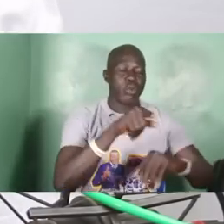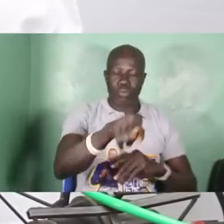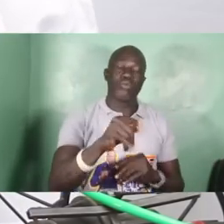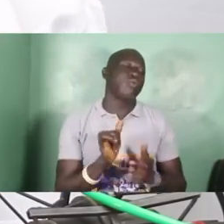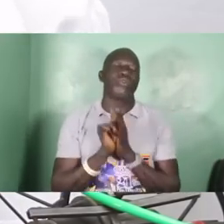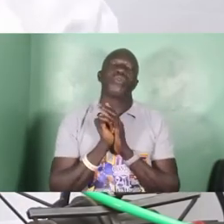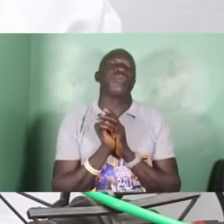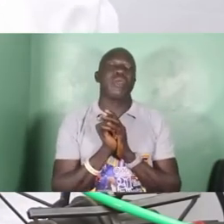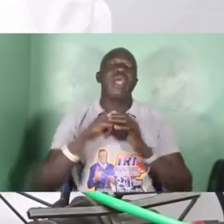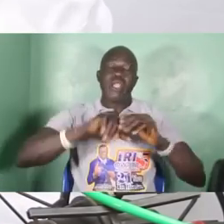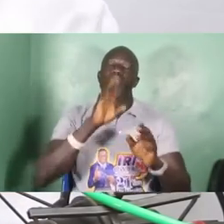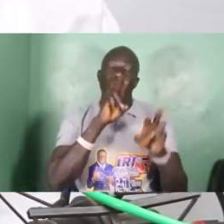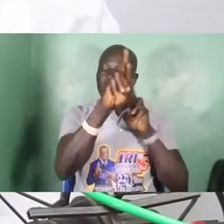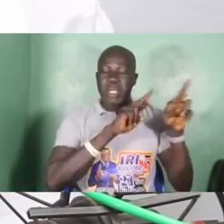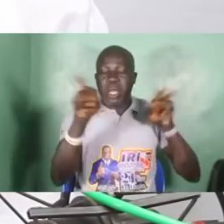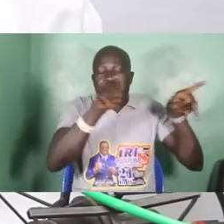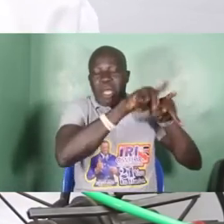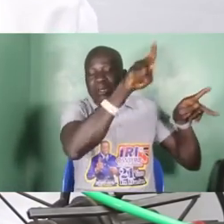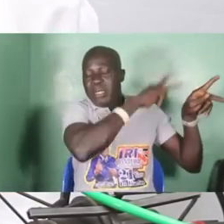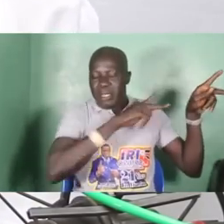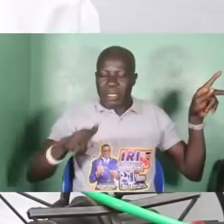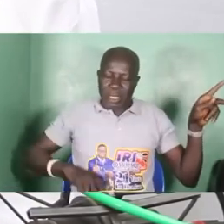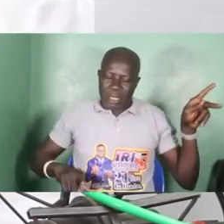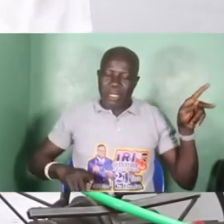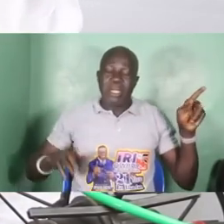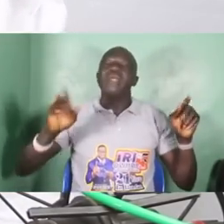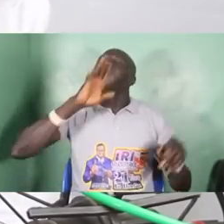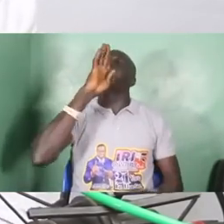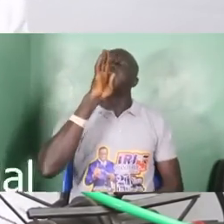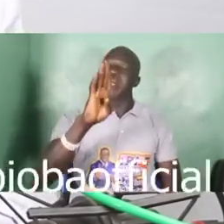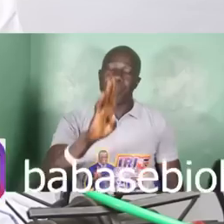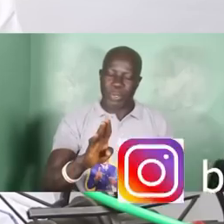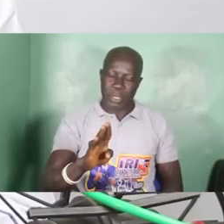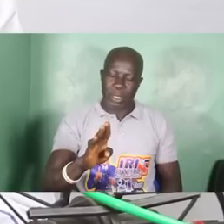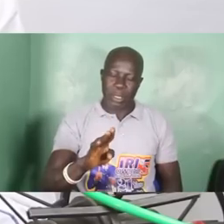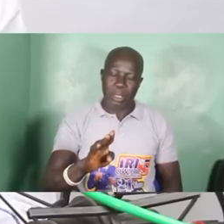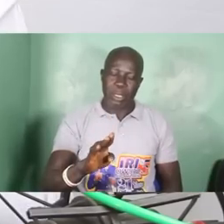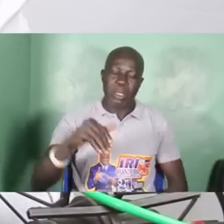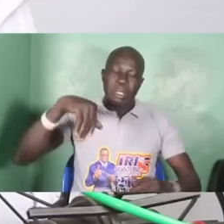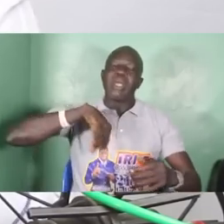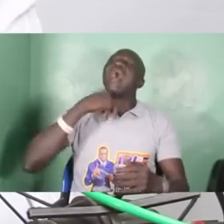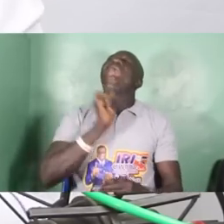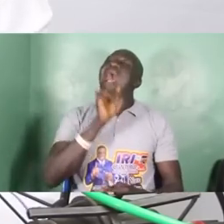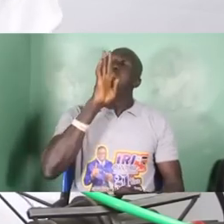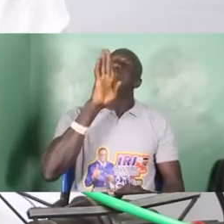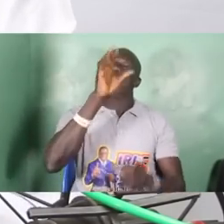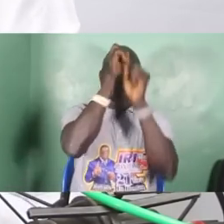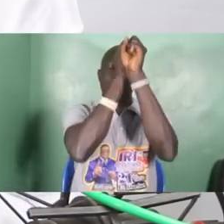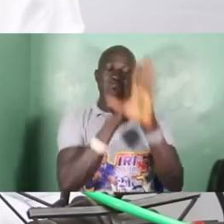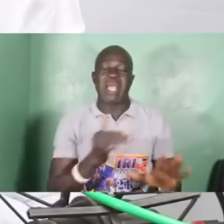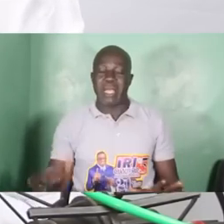be unstoppable for the enemy. Why the Sebioba? You reign as king. Ben, you're. God shall it be. Shaka mo de neighbor